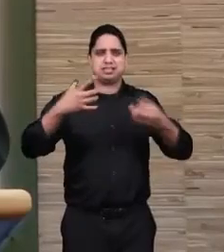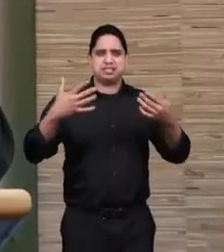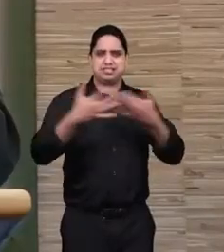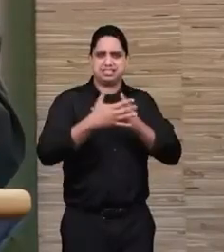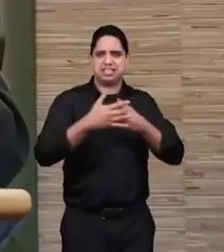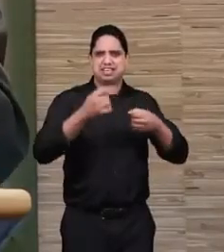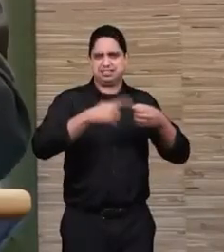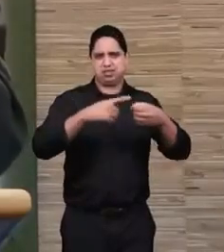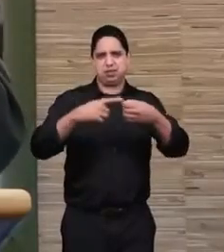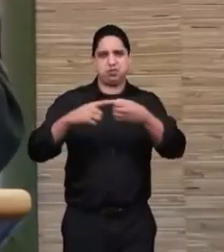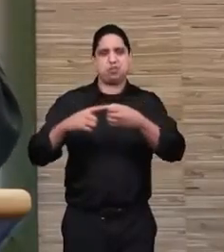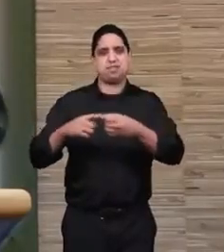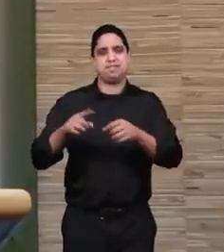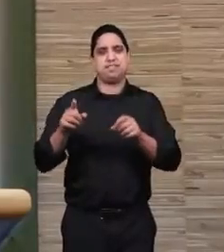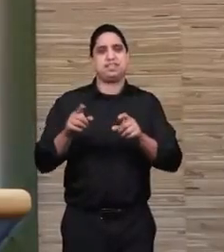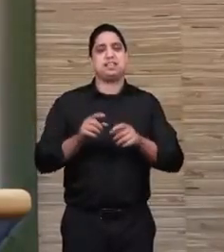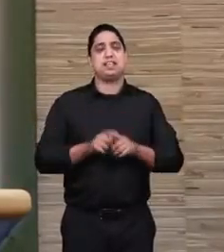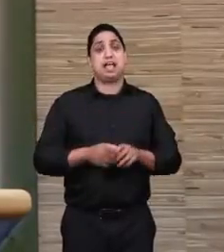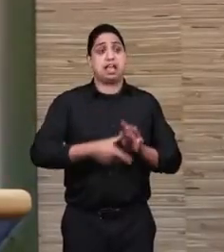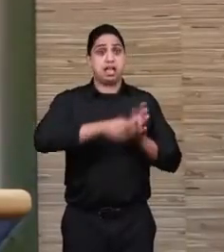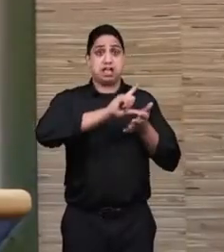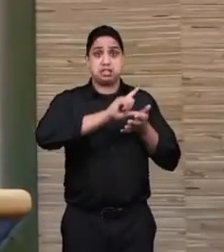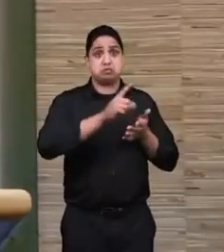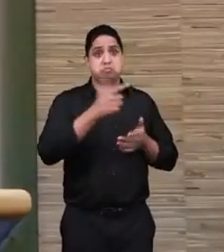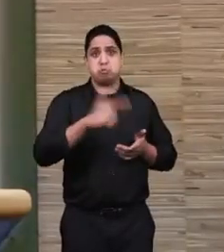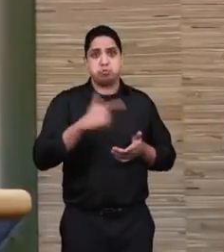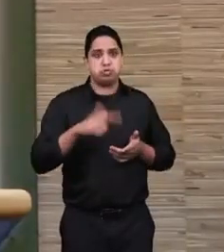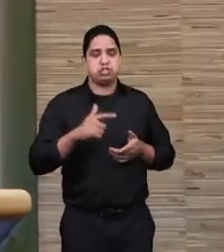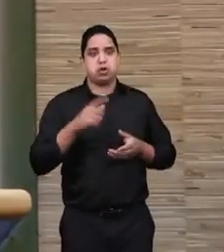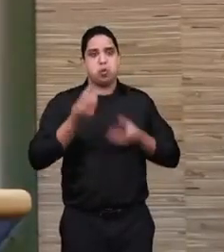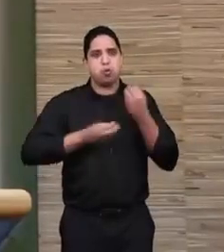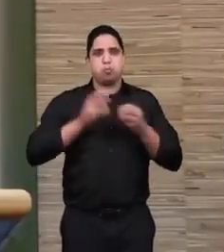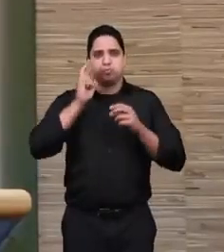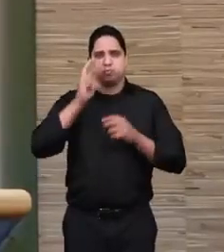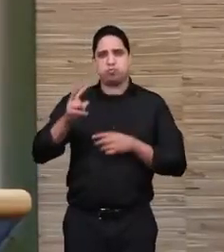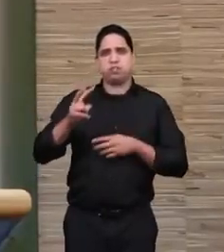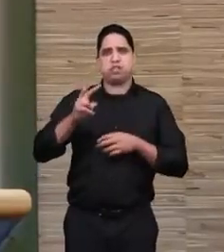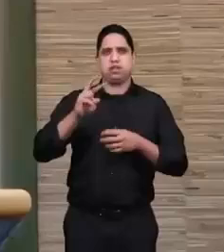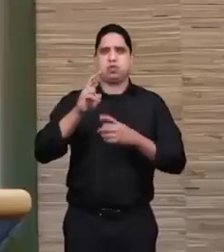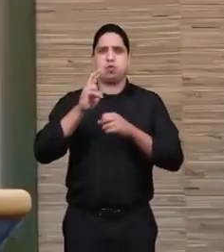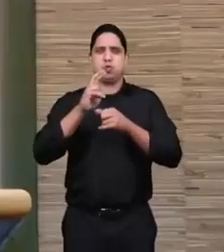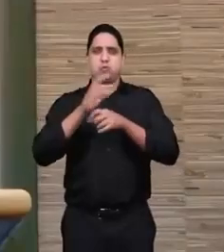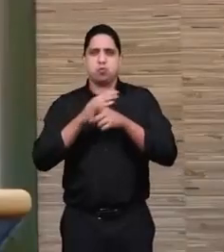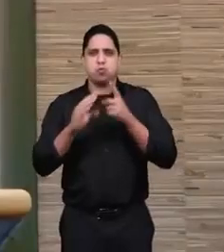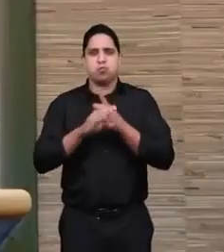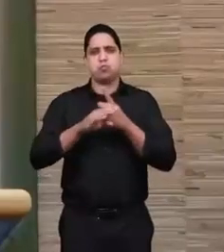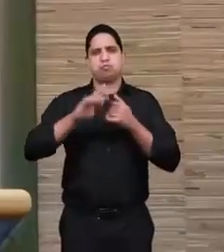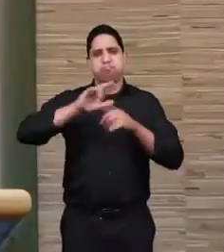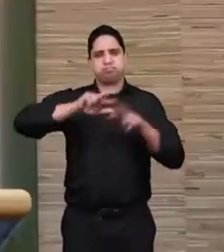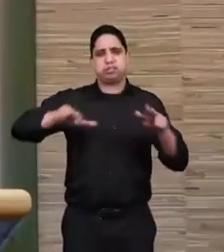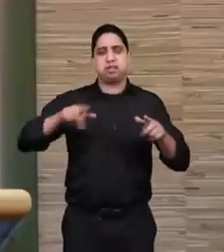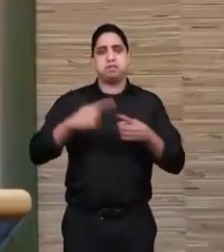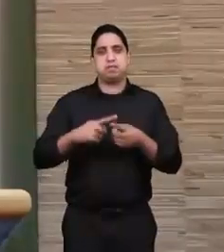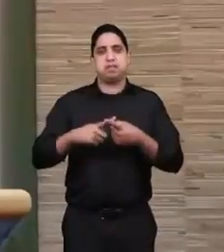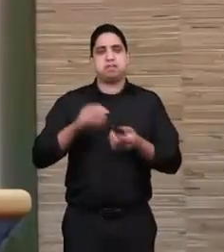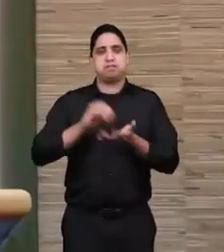states. Regions which before were not reached, now they are being